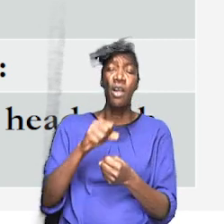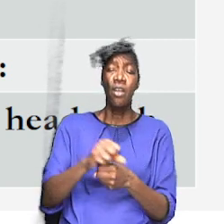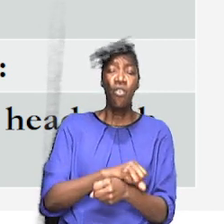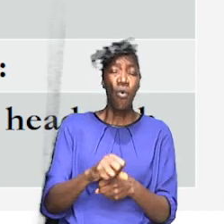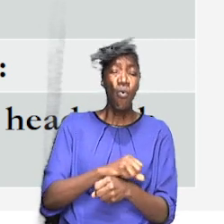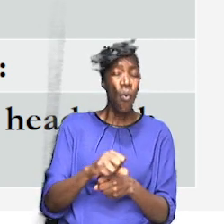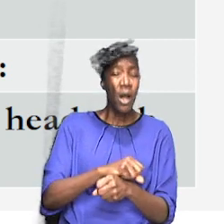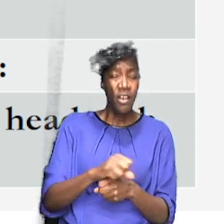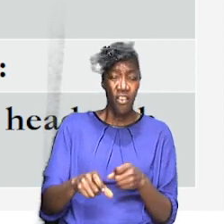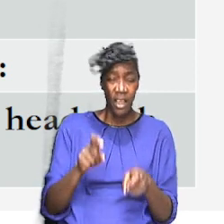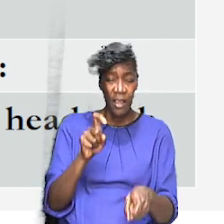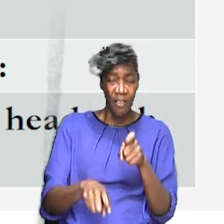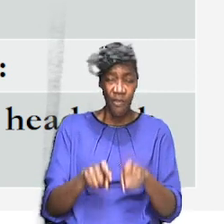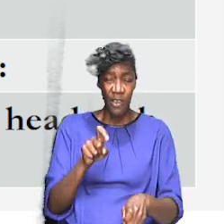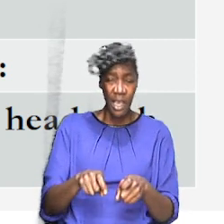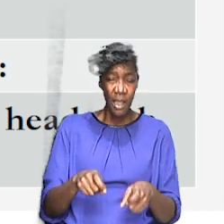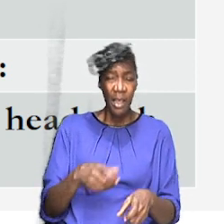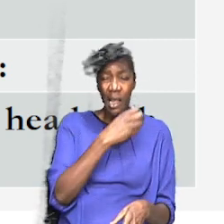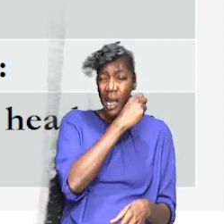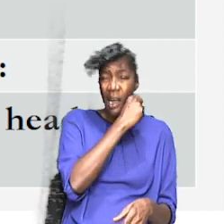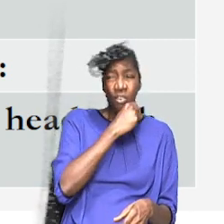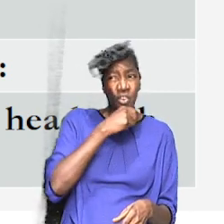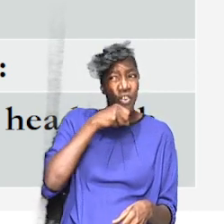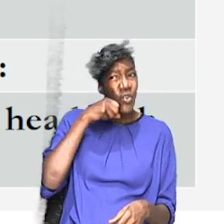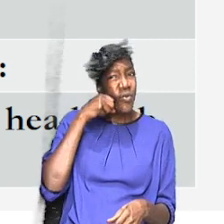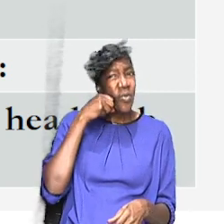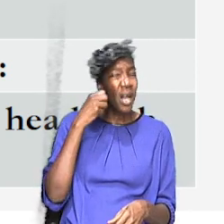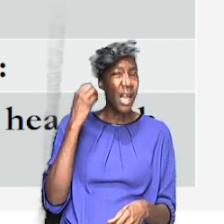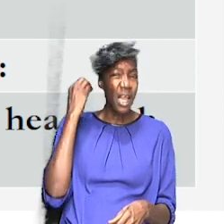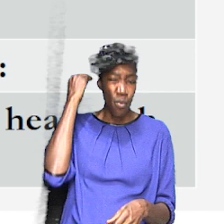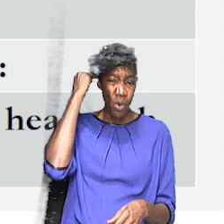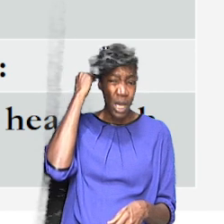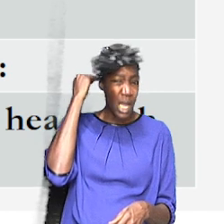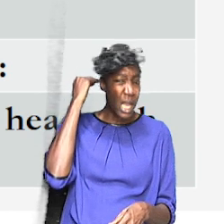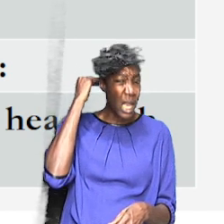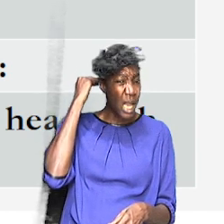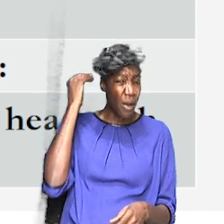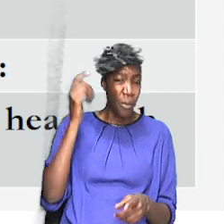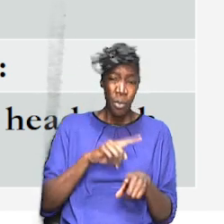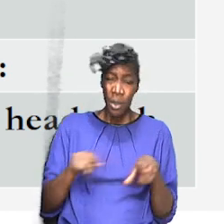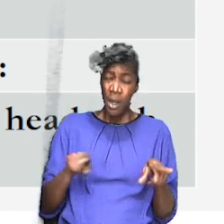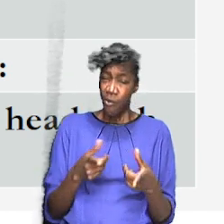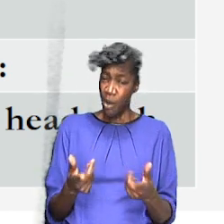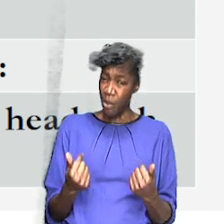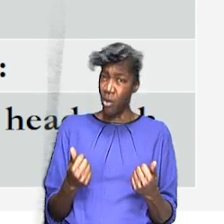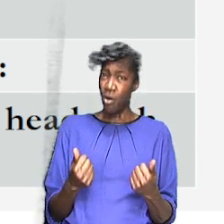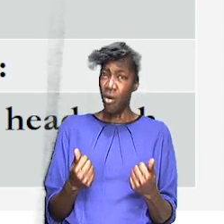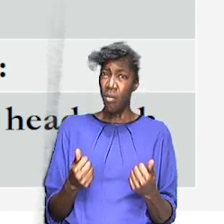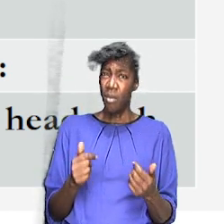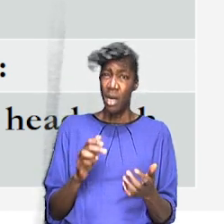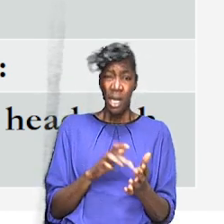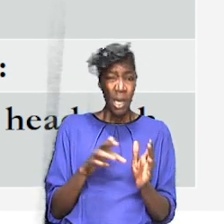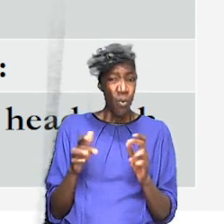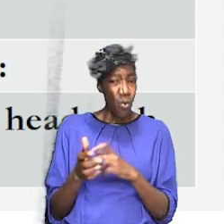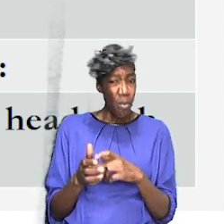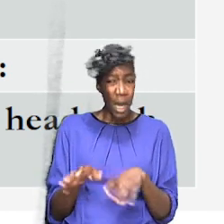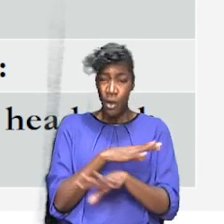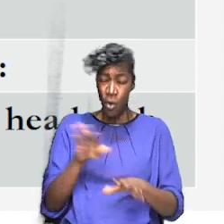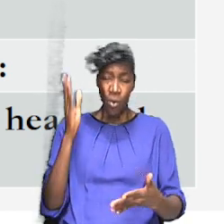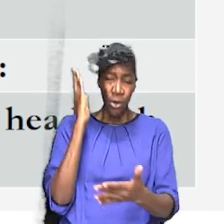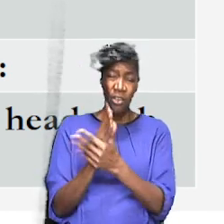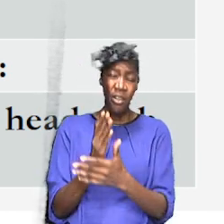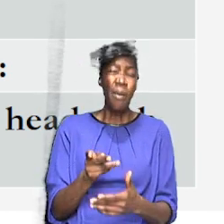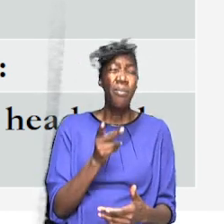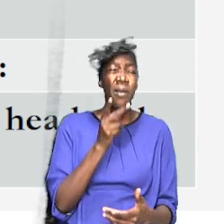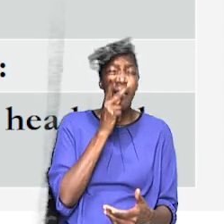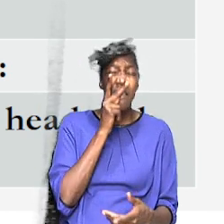with her hair. Him say, from I come, this woman didn't even cease to stop kissing my feet. And Simon, you don't